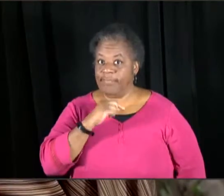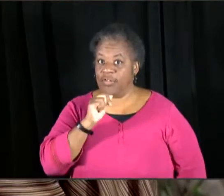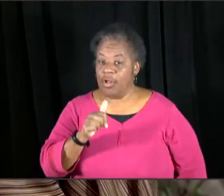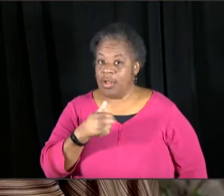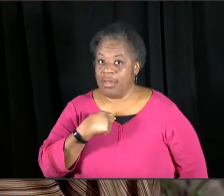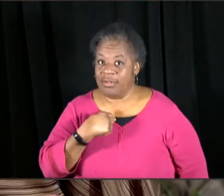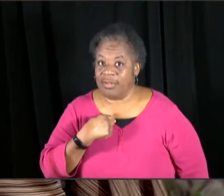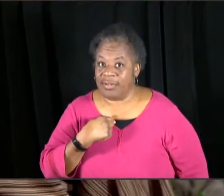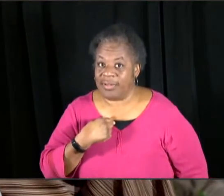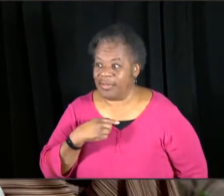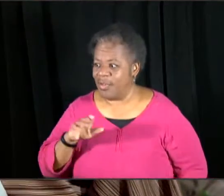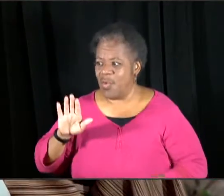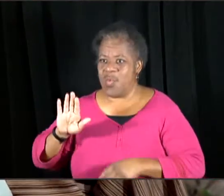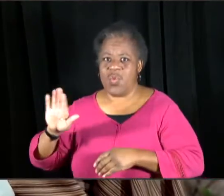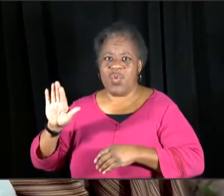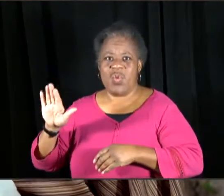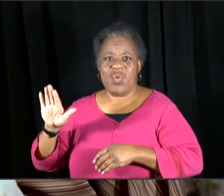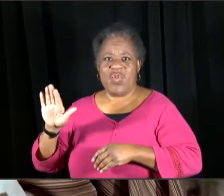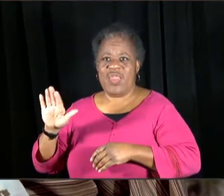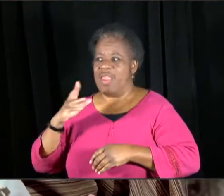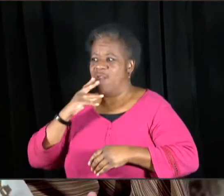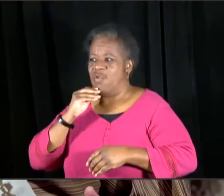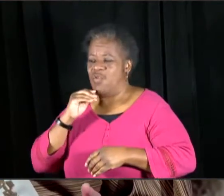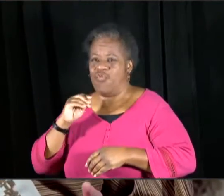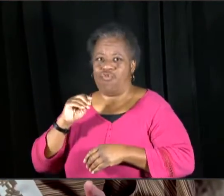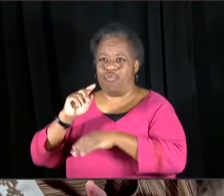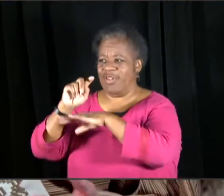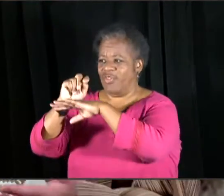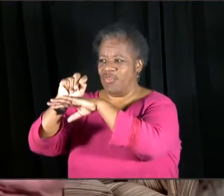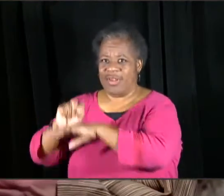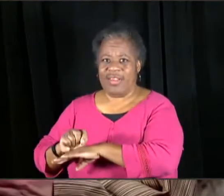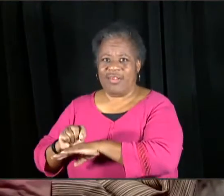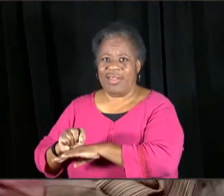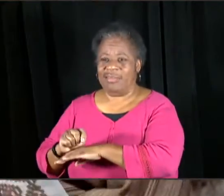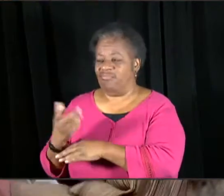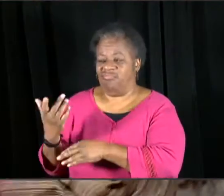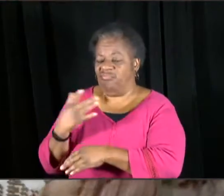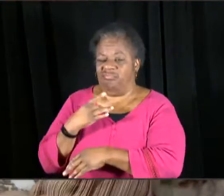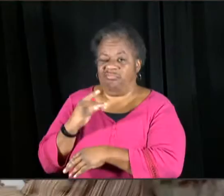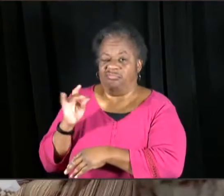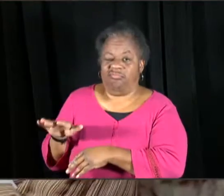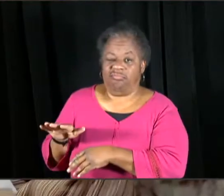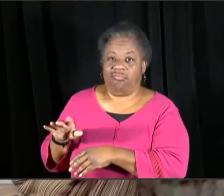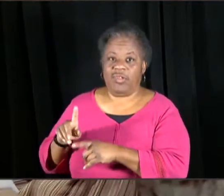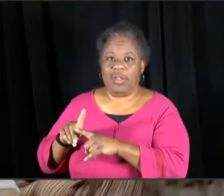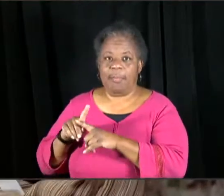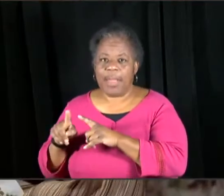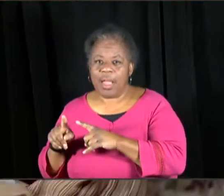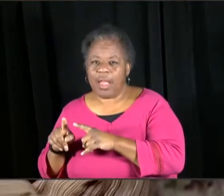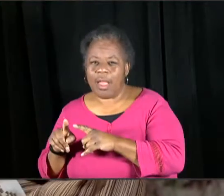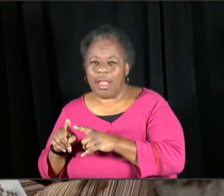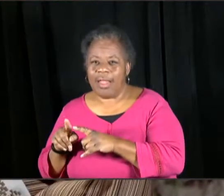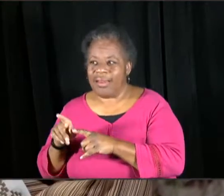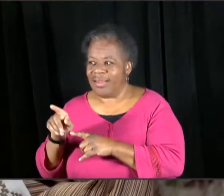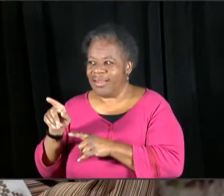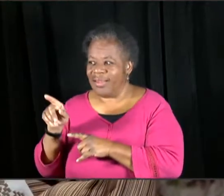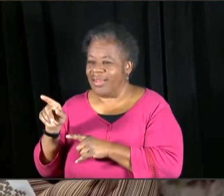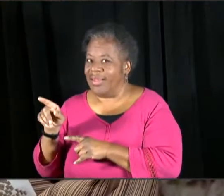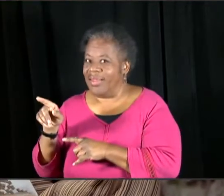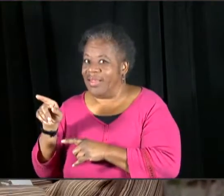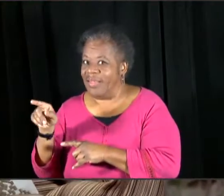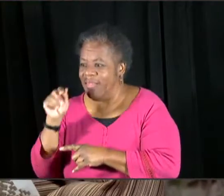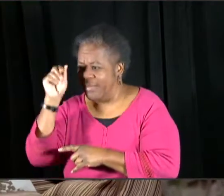and prophets were of little interest to me. But if even some of what was said about this man was